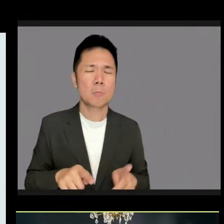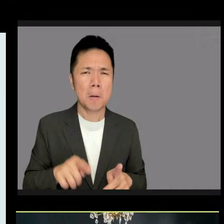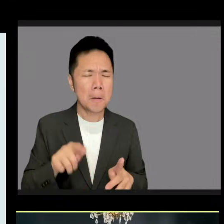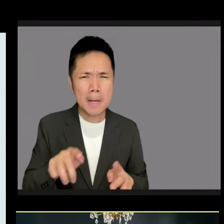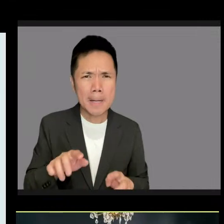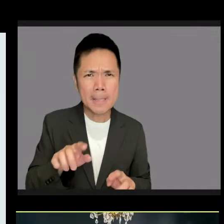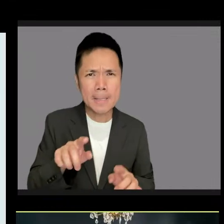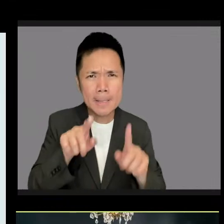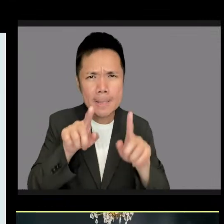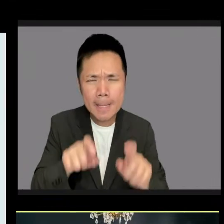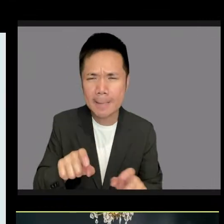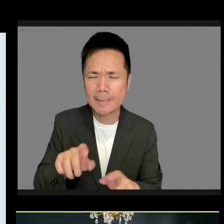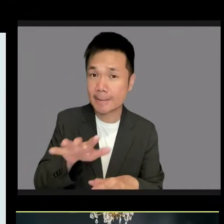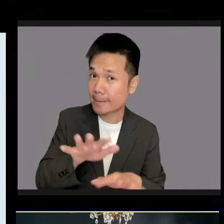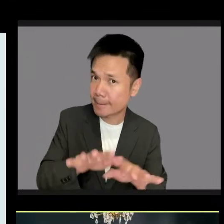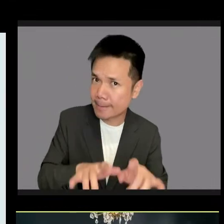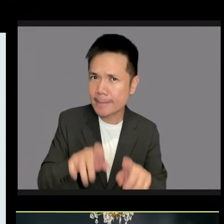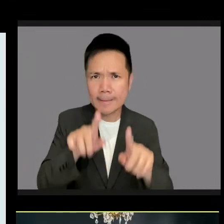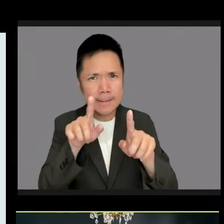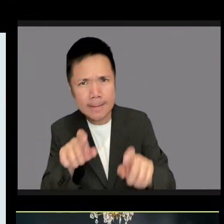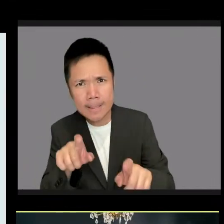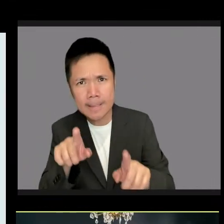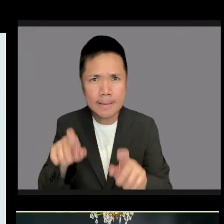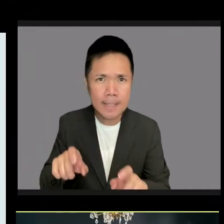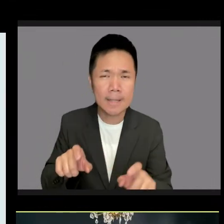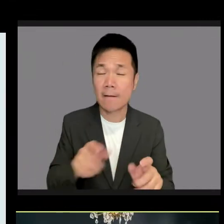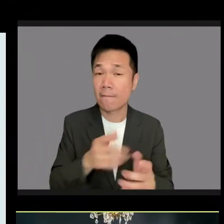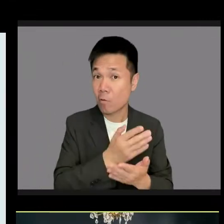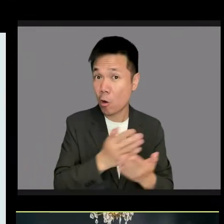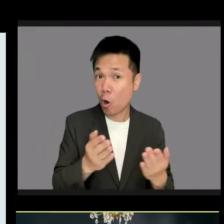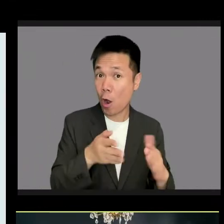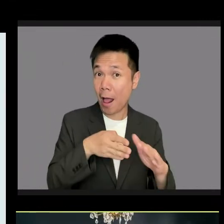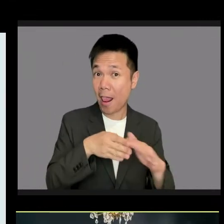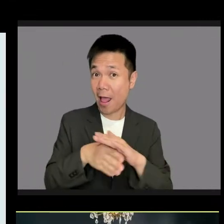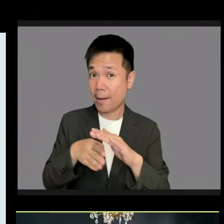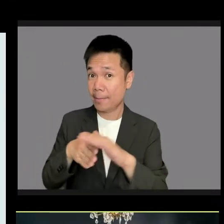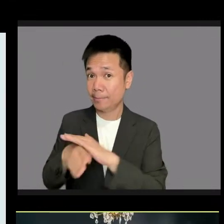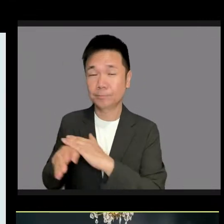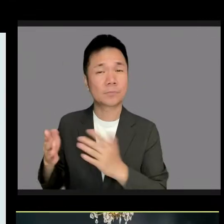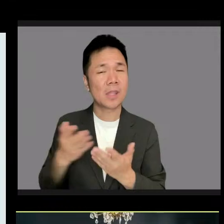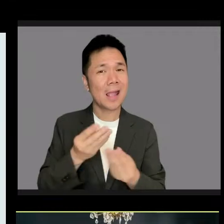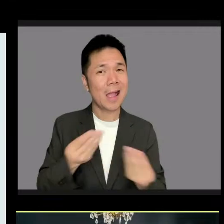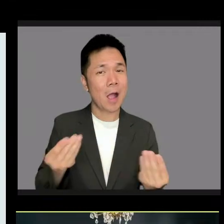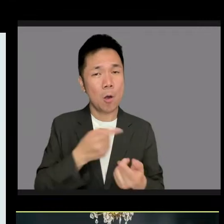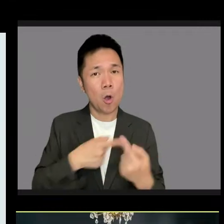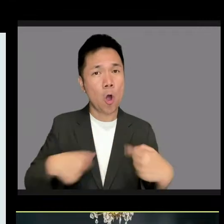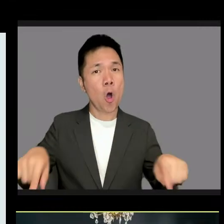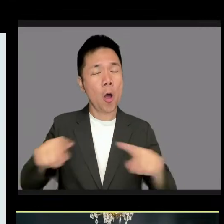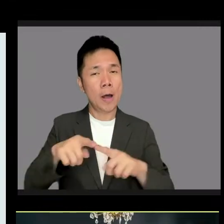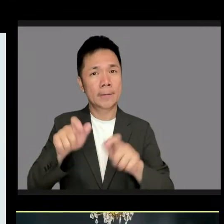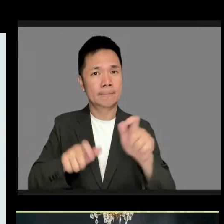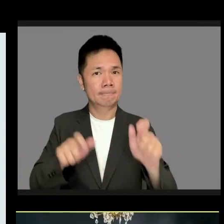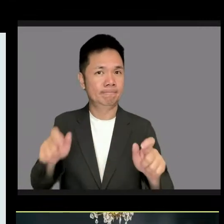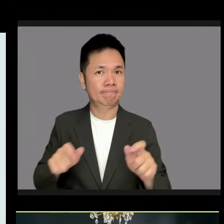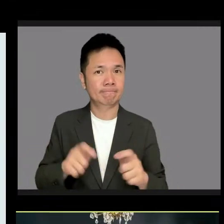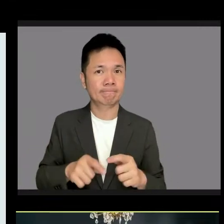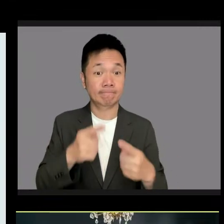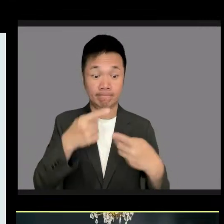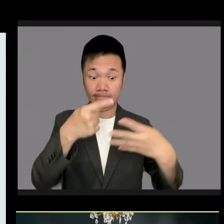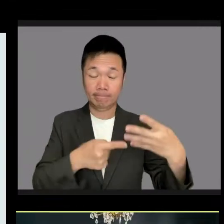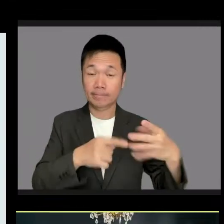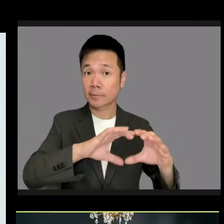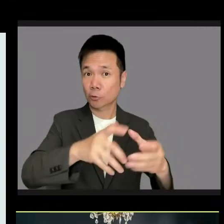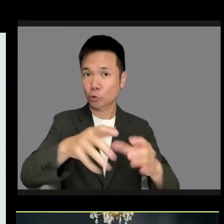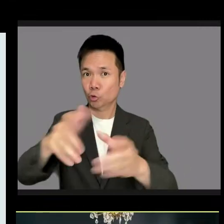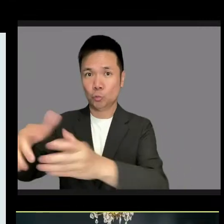attend to all of the different ways that people with those disabilities will be interacting with content, you're really getting the lion's